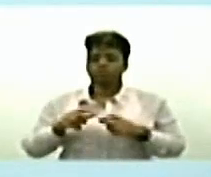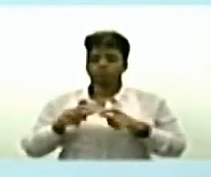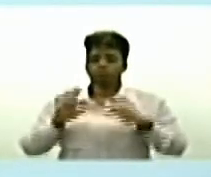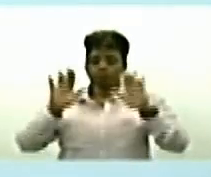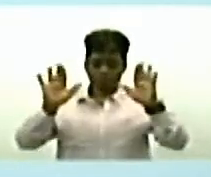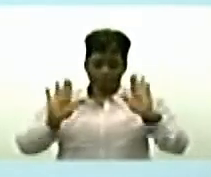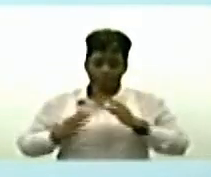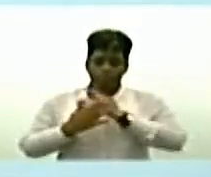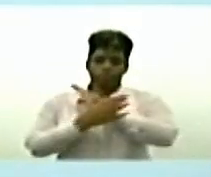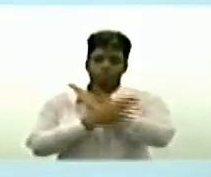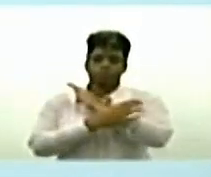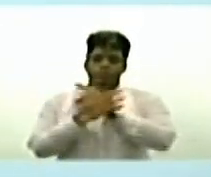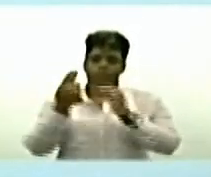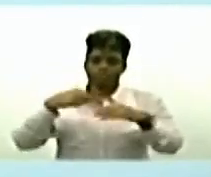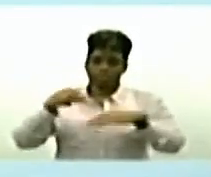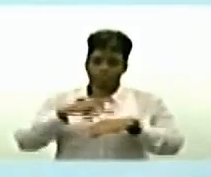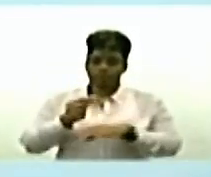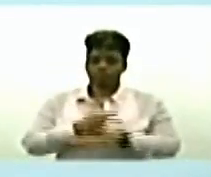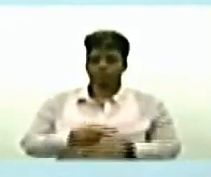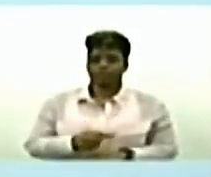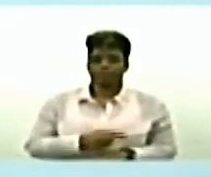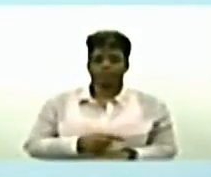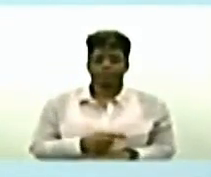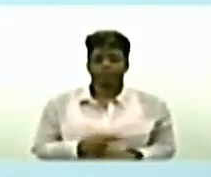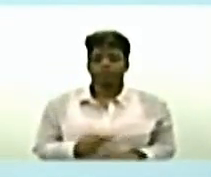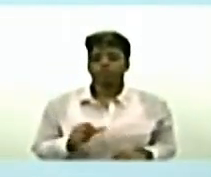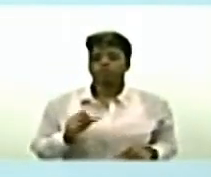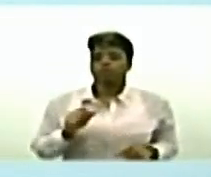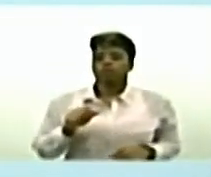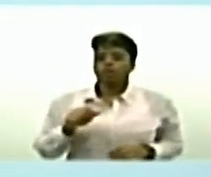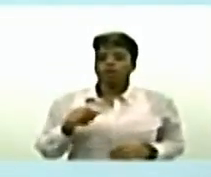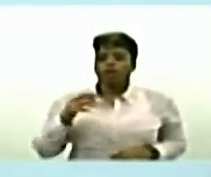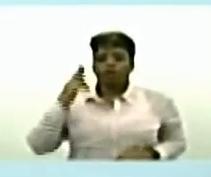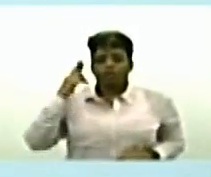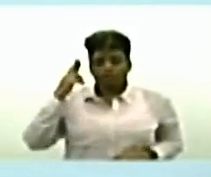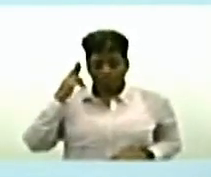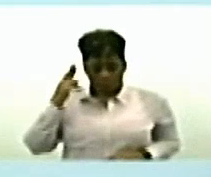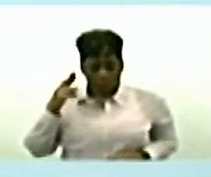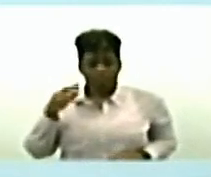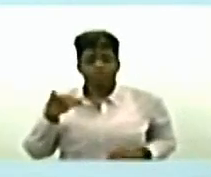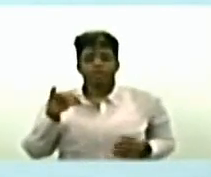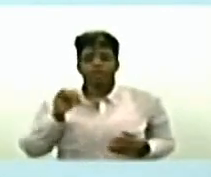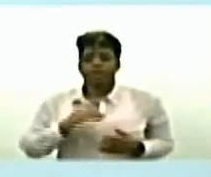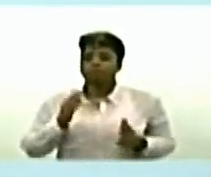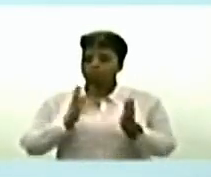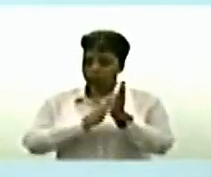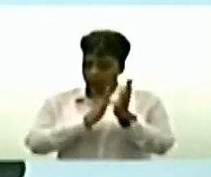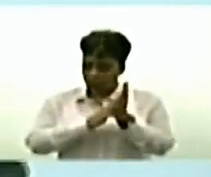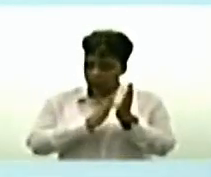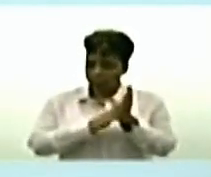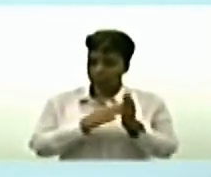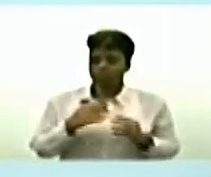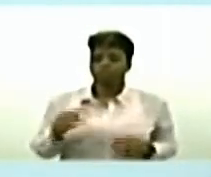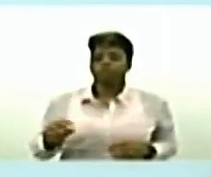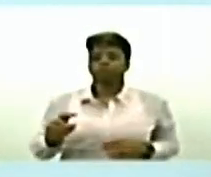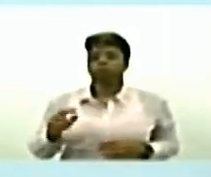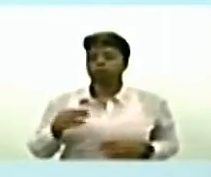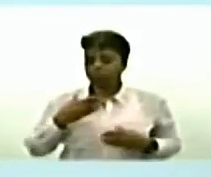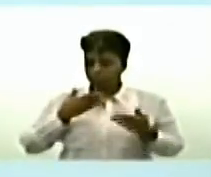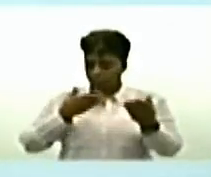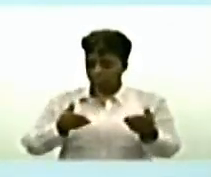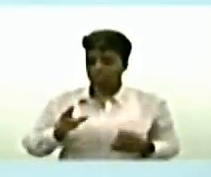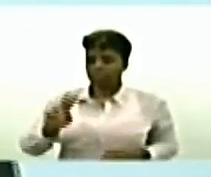And it's for those reasons, Mr. President, that I commend this bill for its second reading.